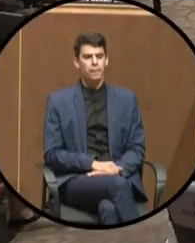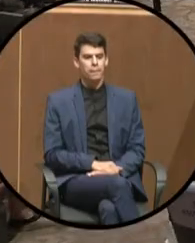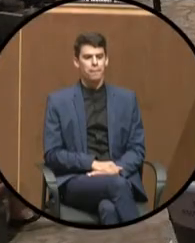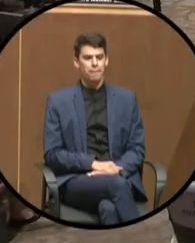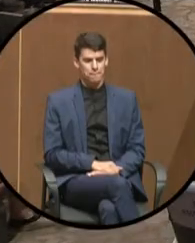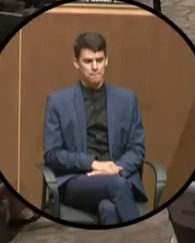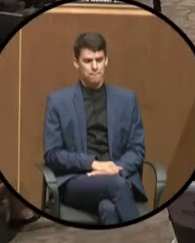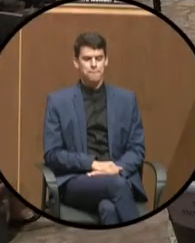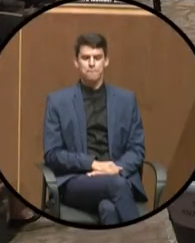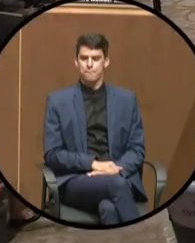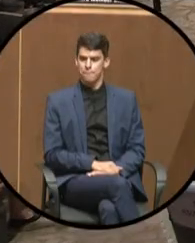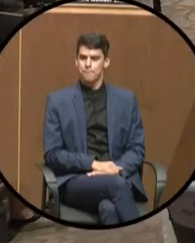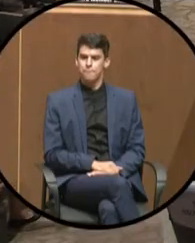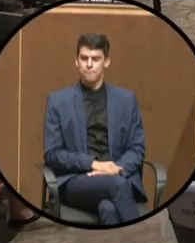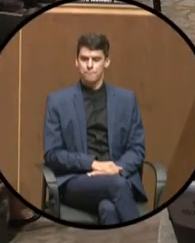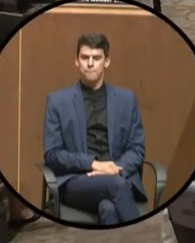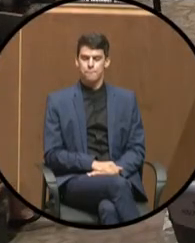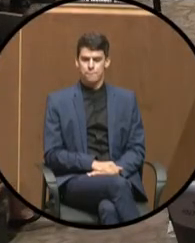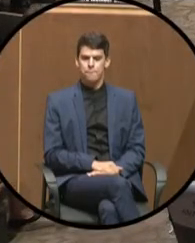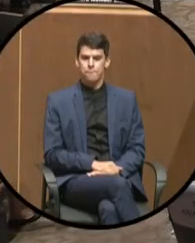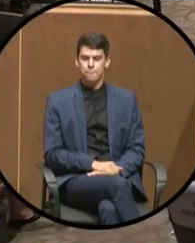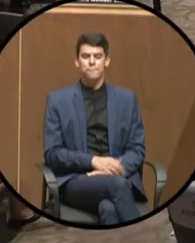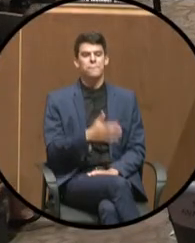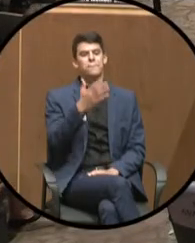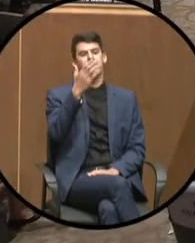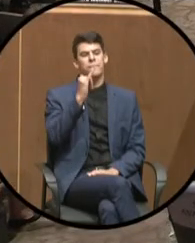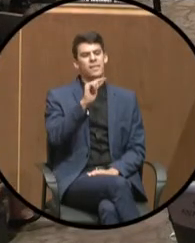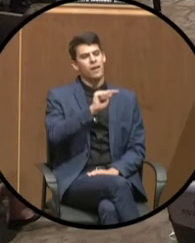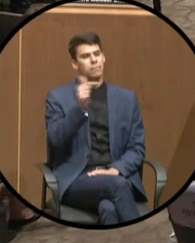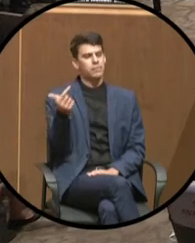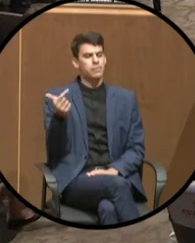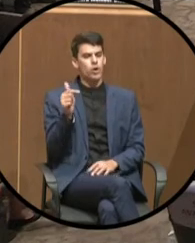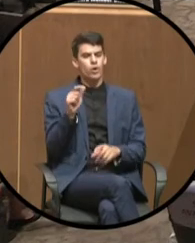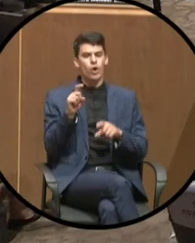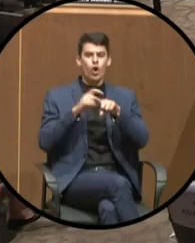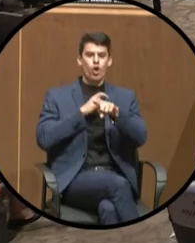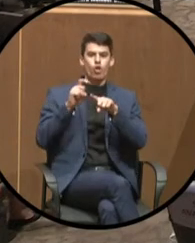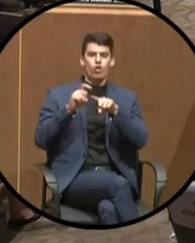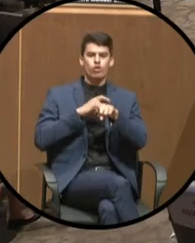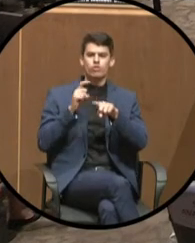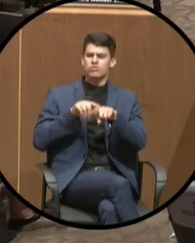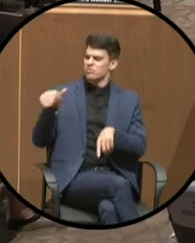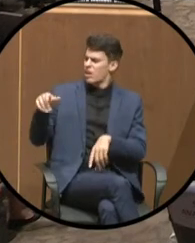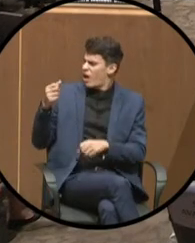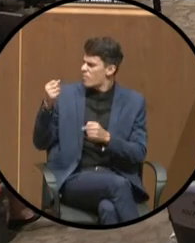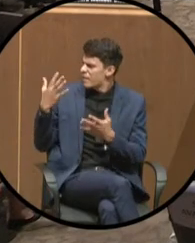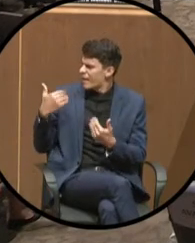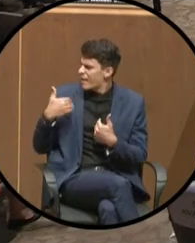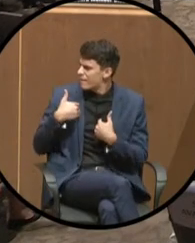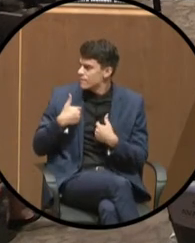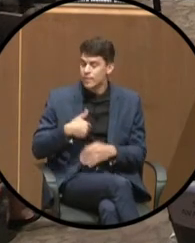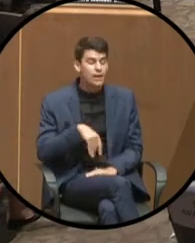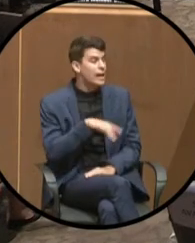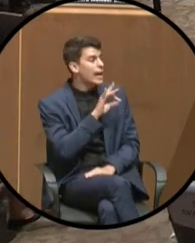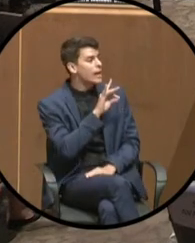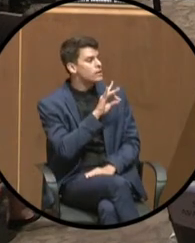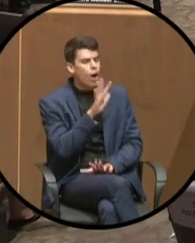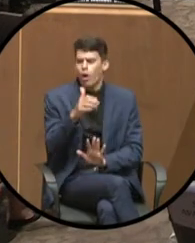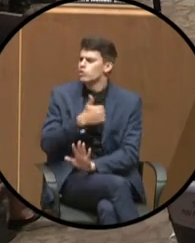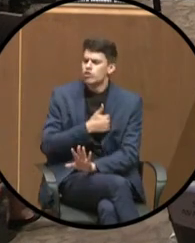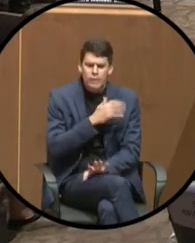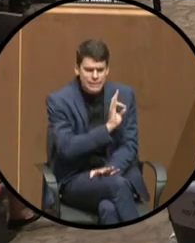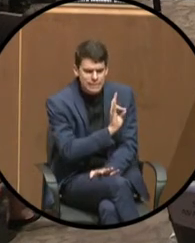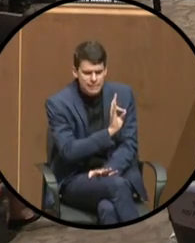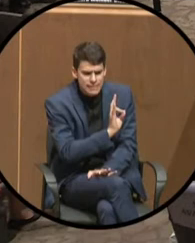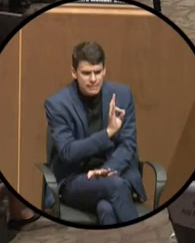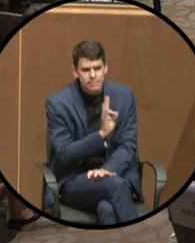Luz, number 19. Let's go to our callers. And Ms. Emble, how many callers do we have? Eight? Okay, thank you. Seven,